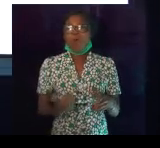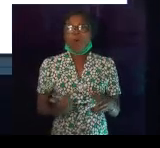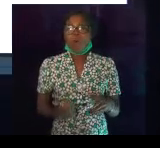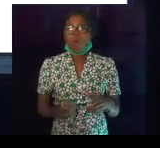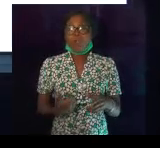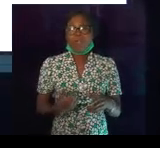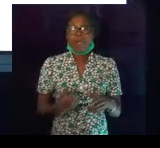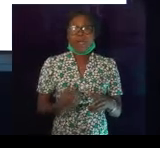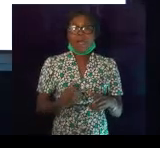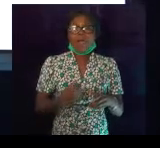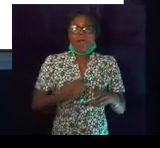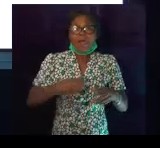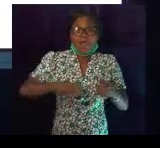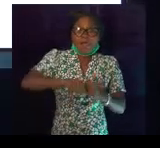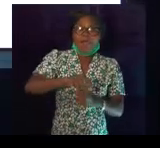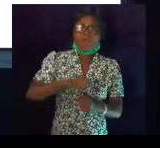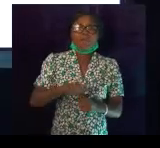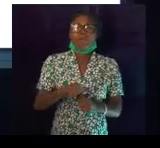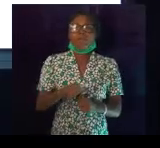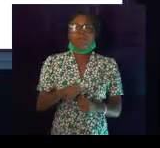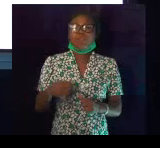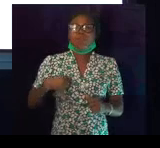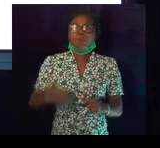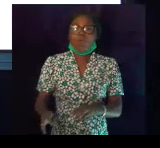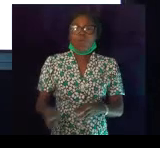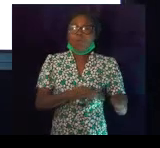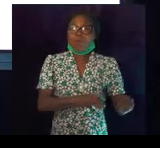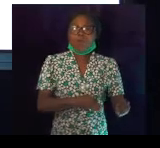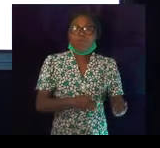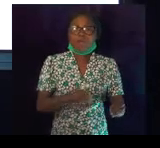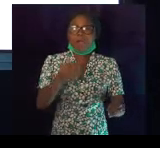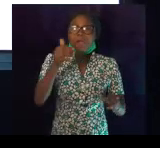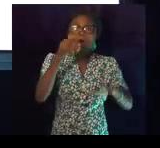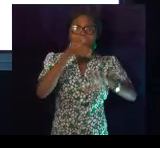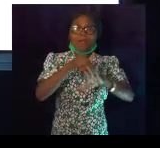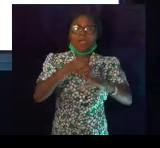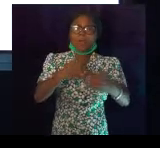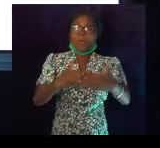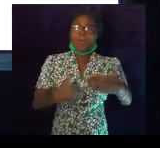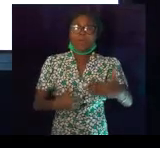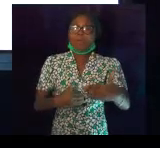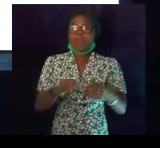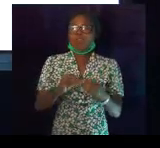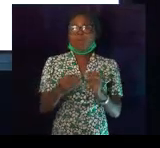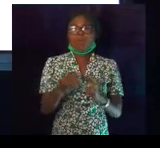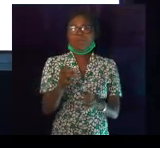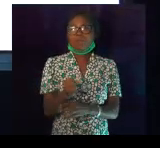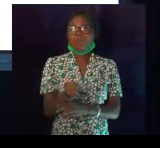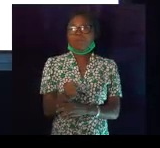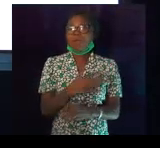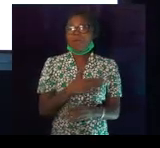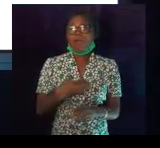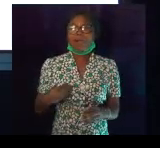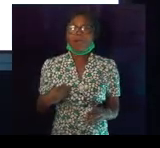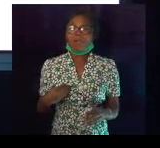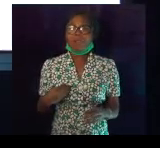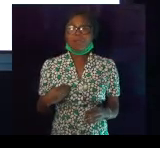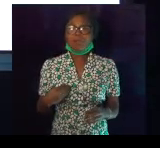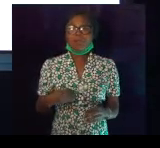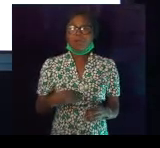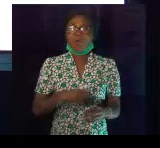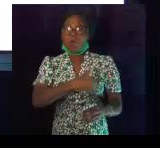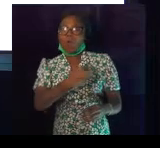other specific areas. We place the word at before numbers